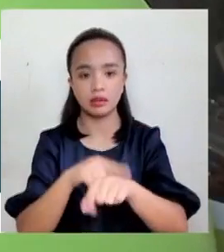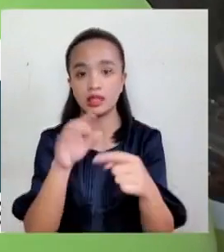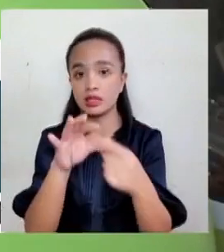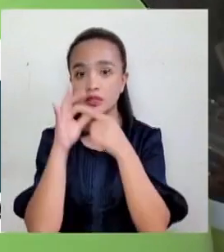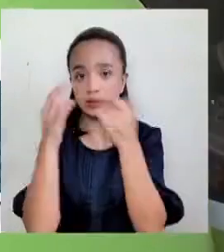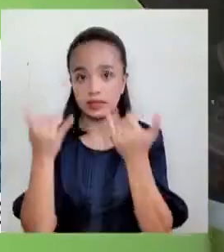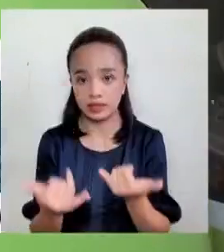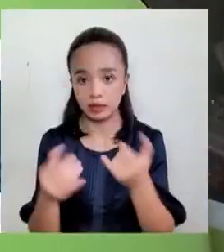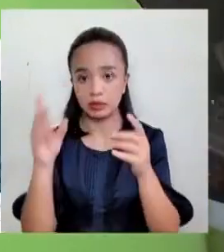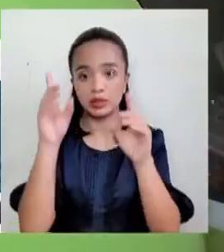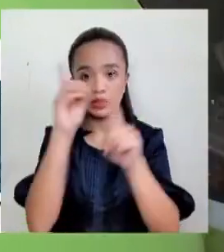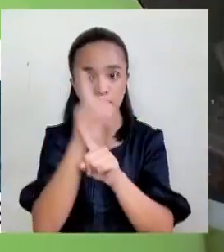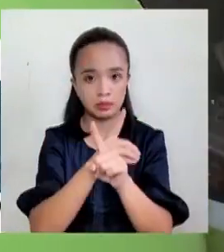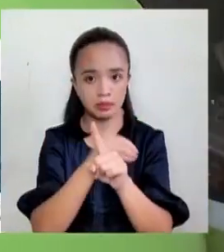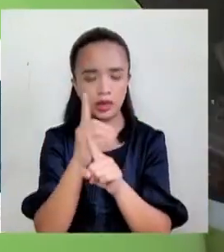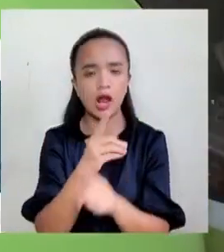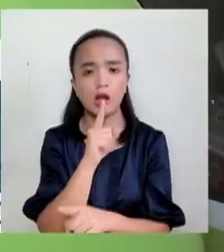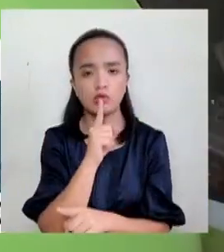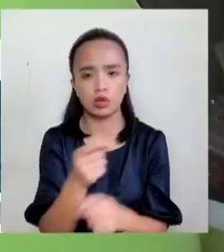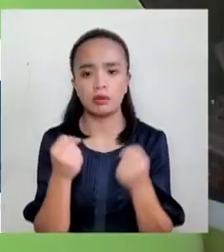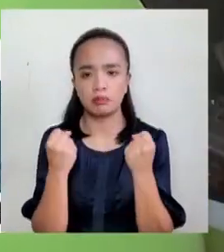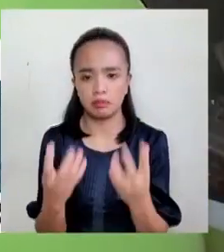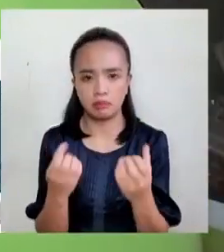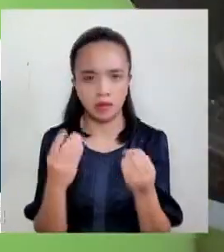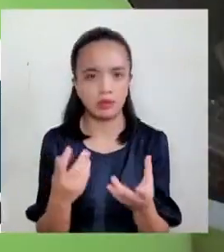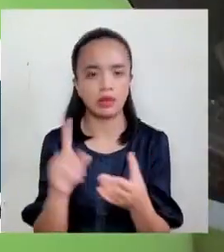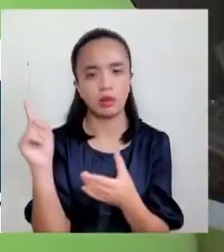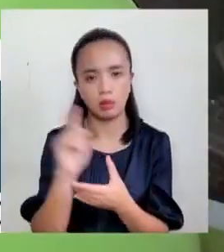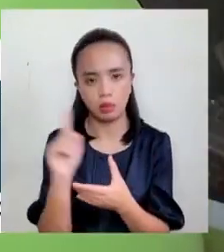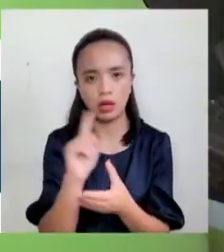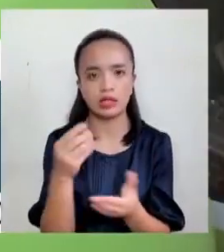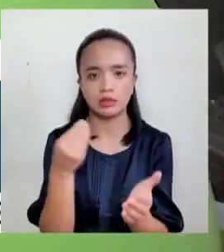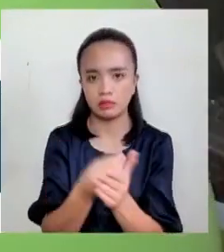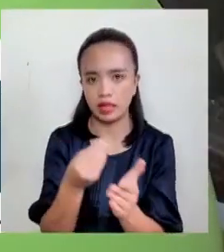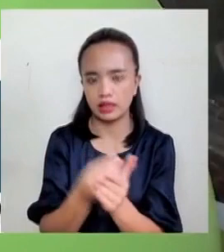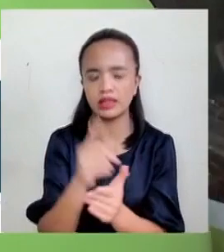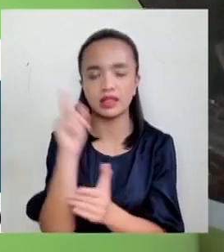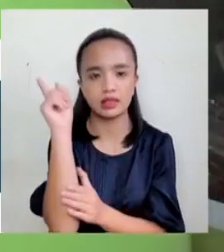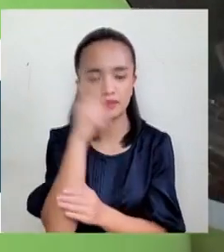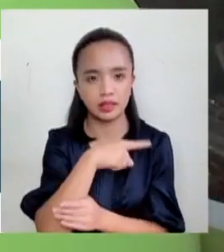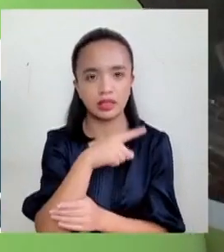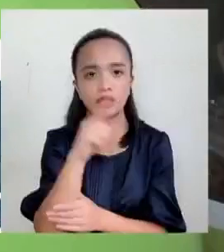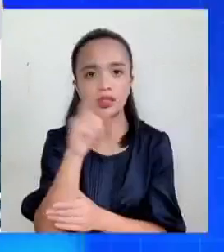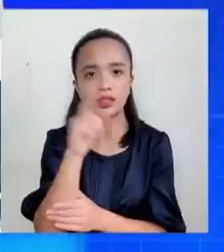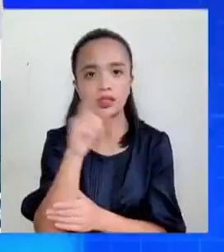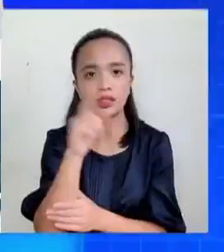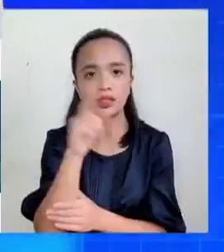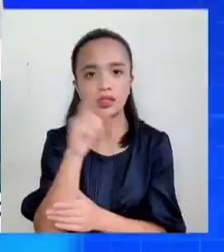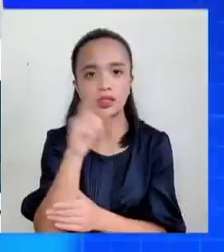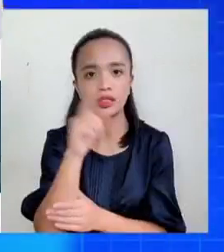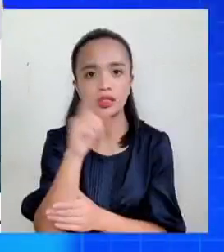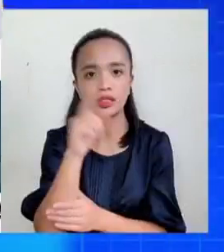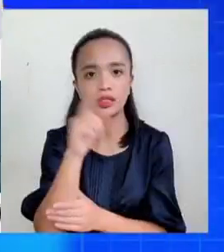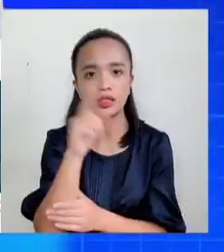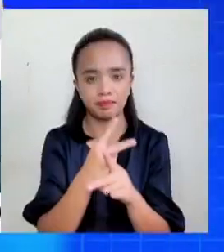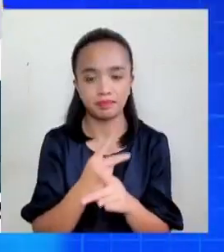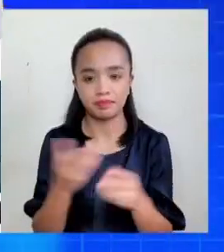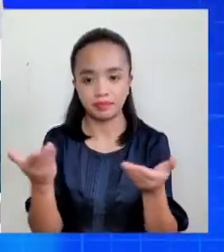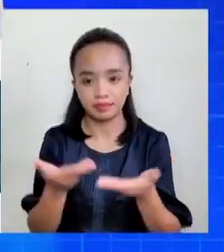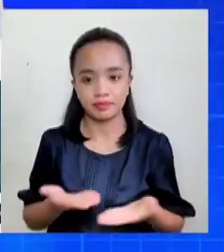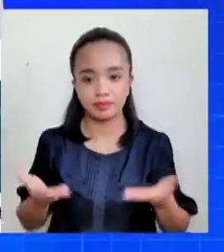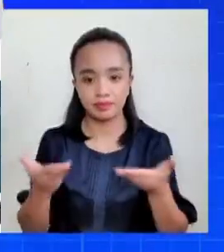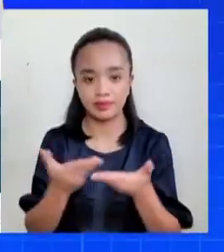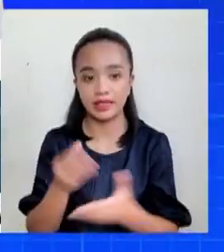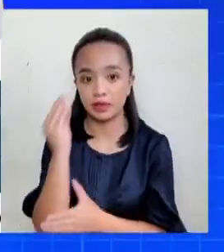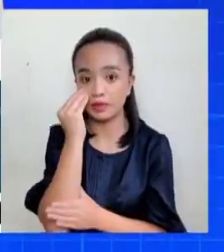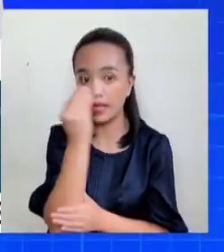December, talagang marami talagang lumalabas na mga ganyang pera. Kaya kailangan doble ingat po kami. Dito po sa parang flower niya, meron